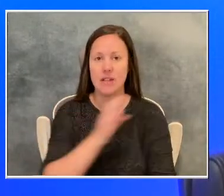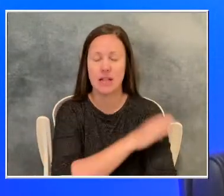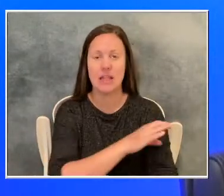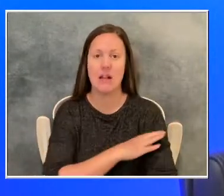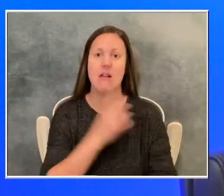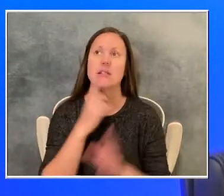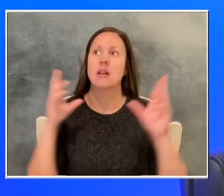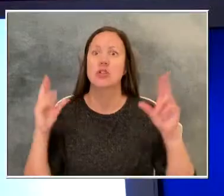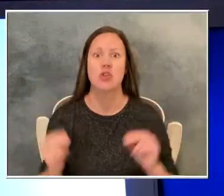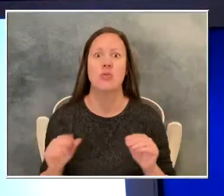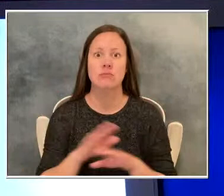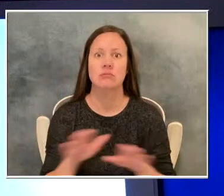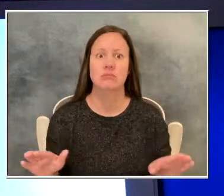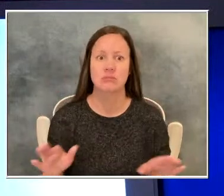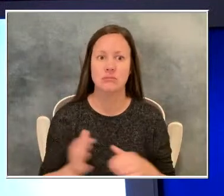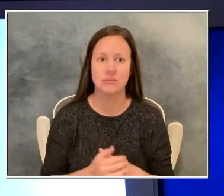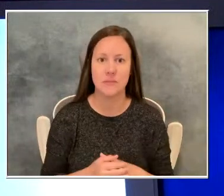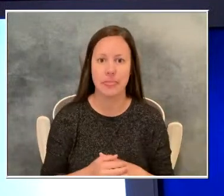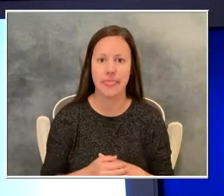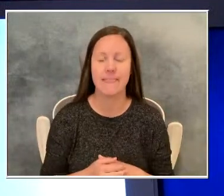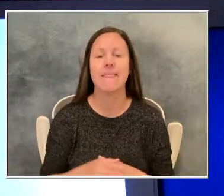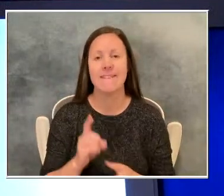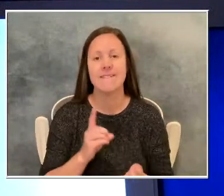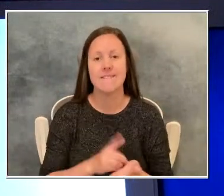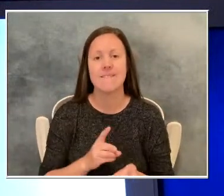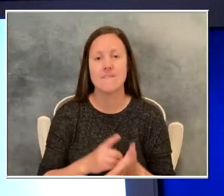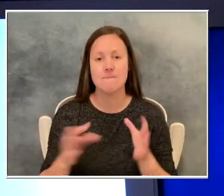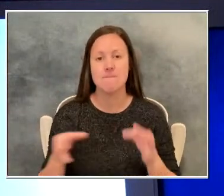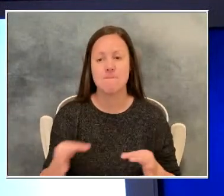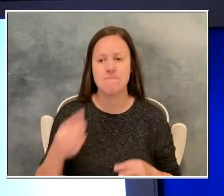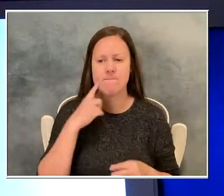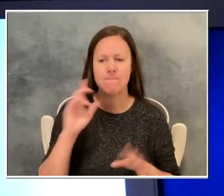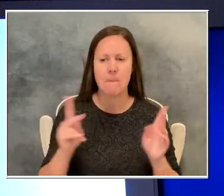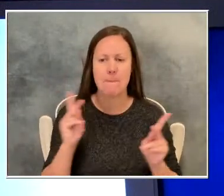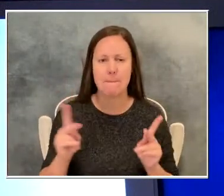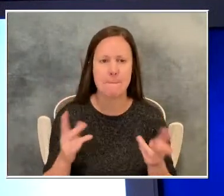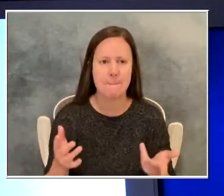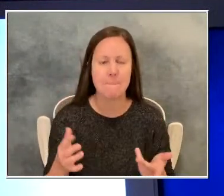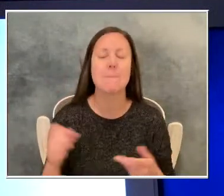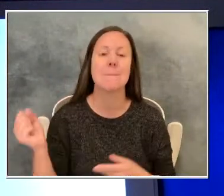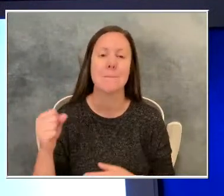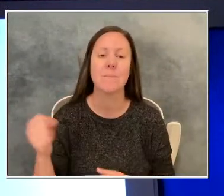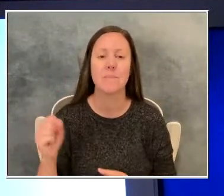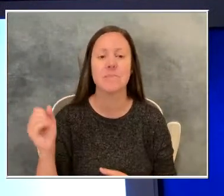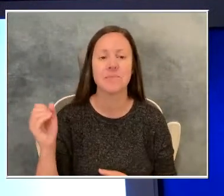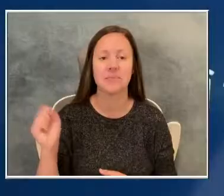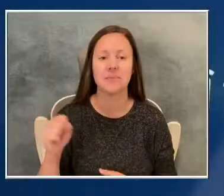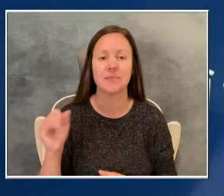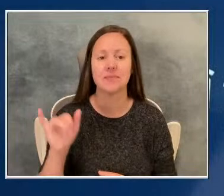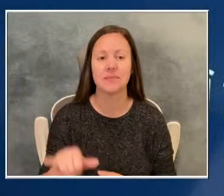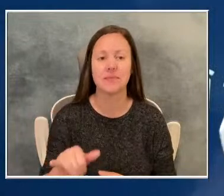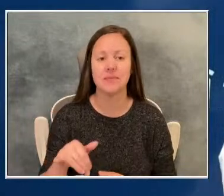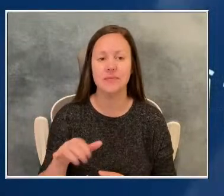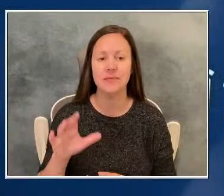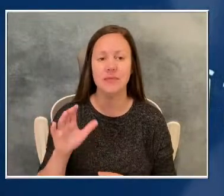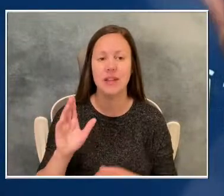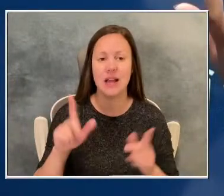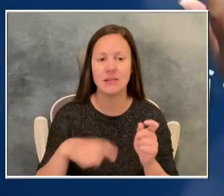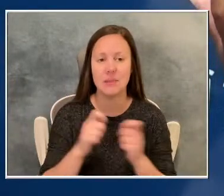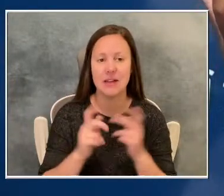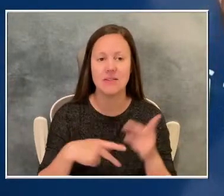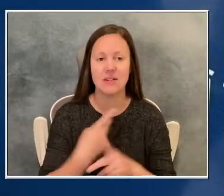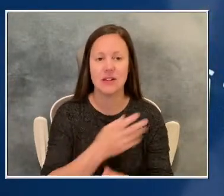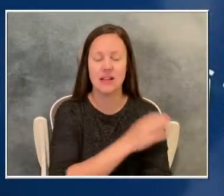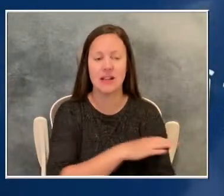explain why. Dr. Monks, explain what the palliative clinic is for folks listening. Yeah, so the And what palliative, it means. Yeah, the palliative care clinic. To palliate